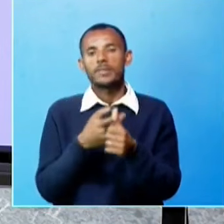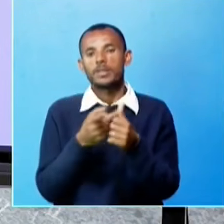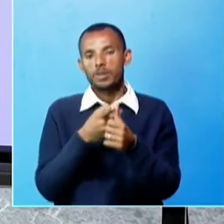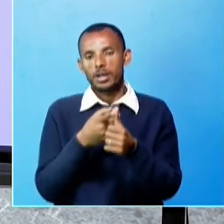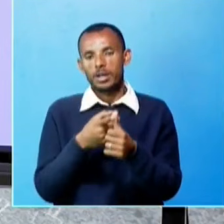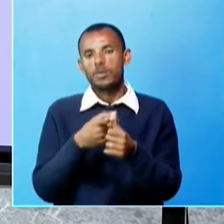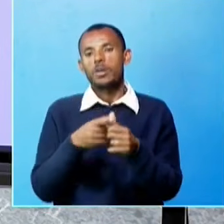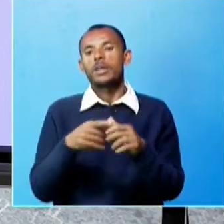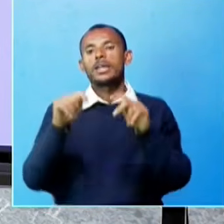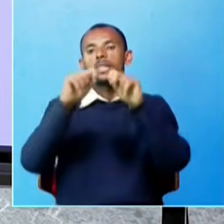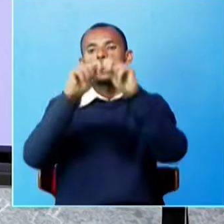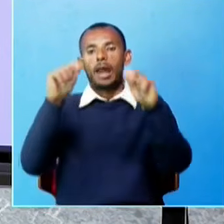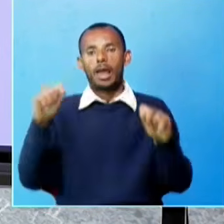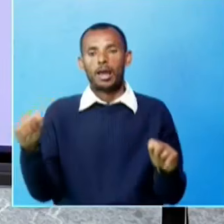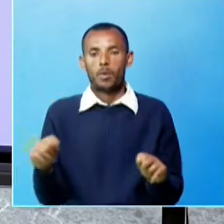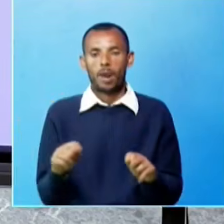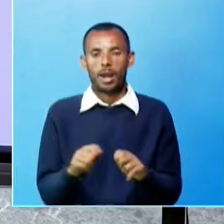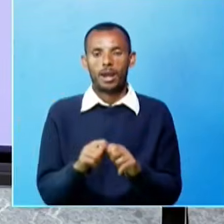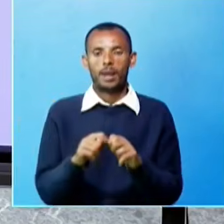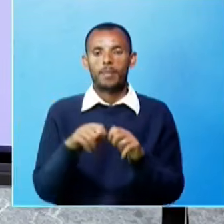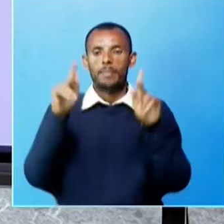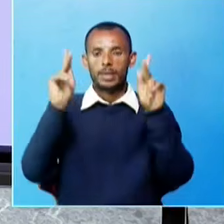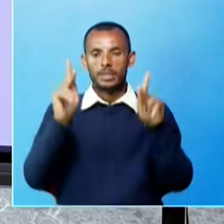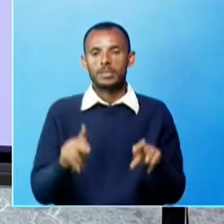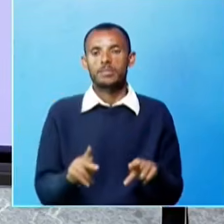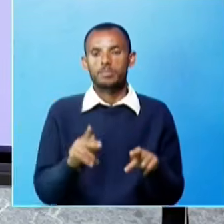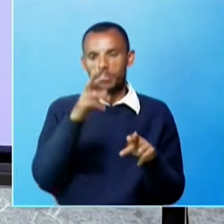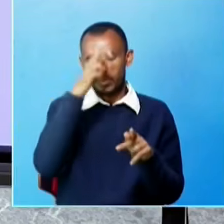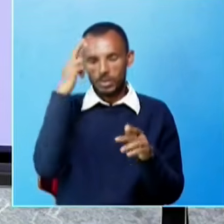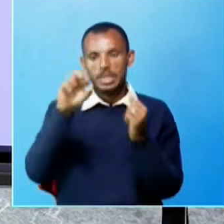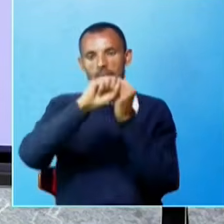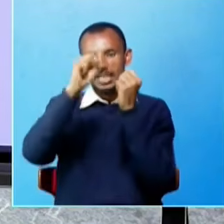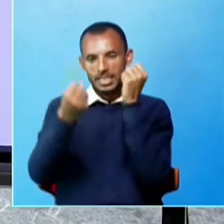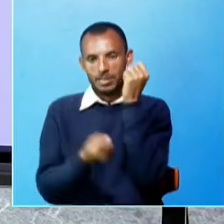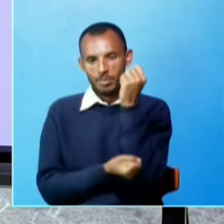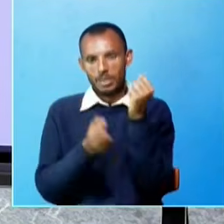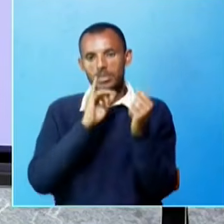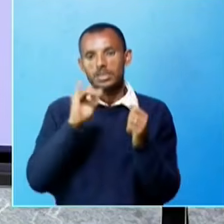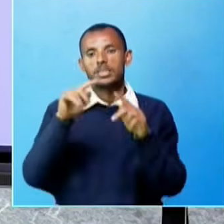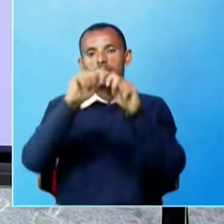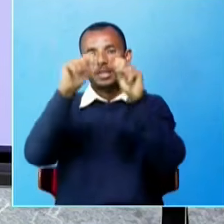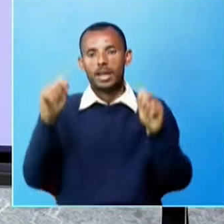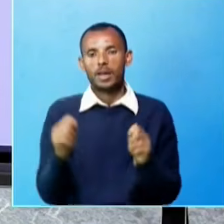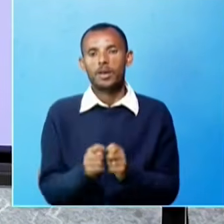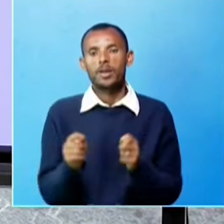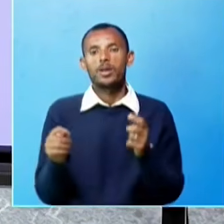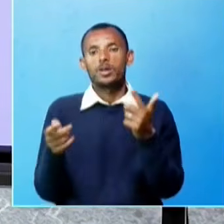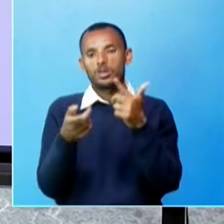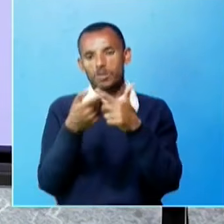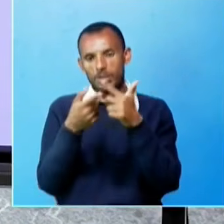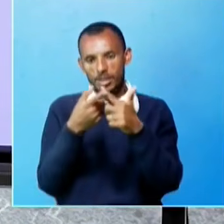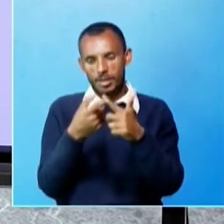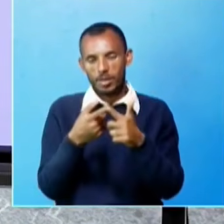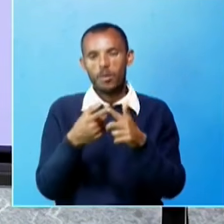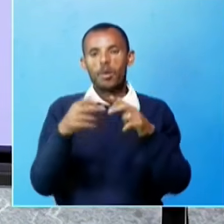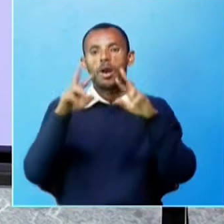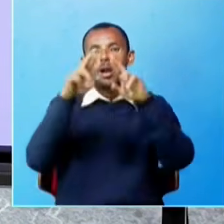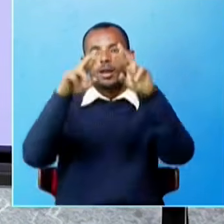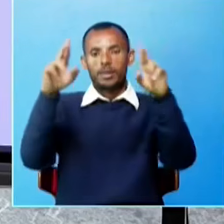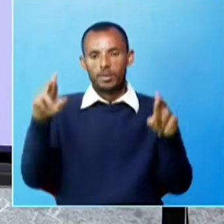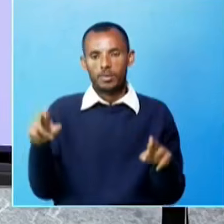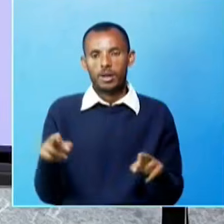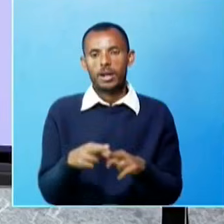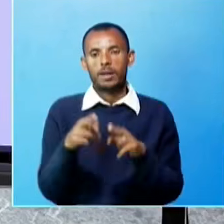a triangular prism because the base is triangular, and this is called rectangular